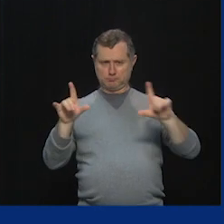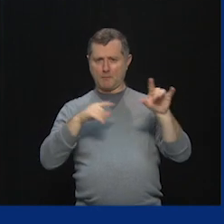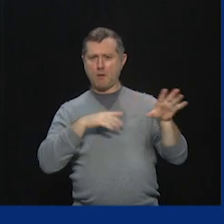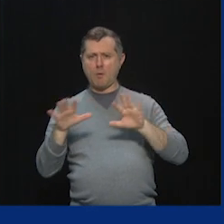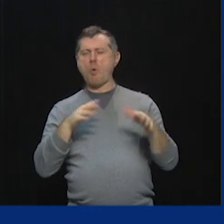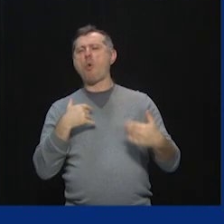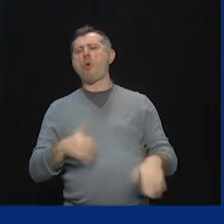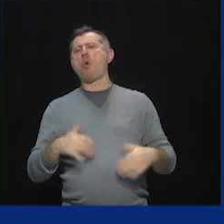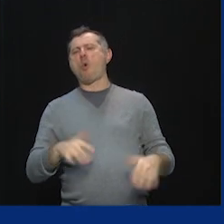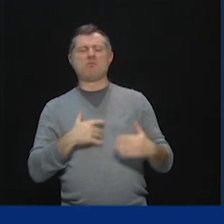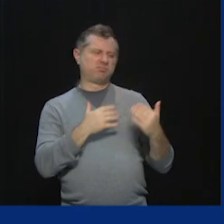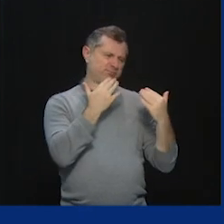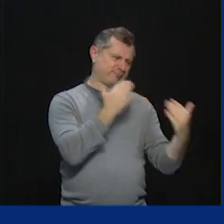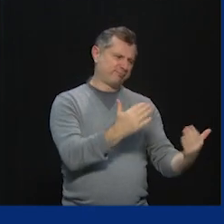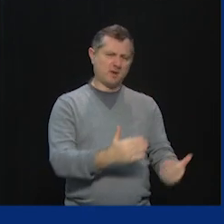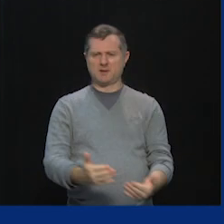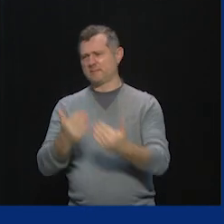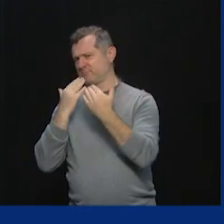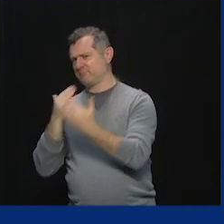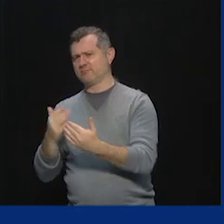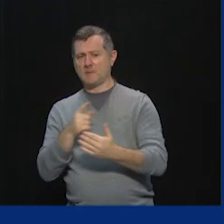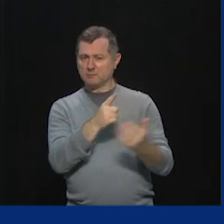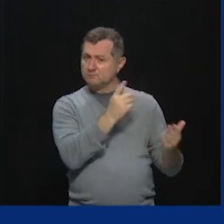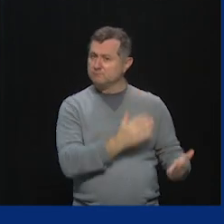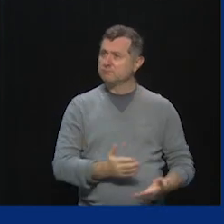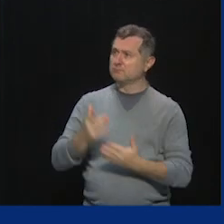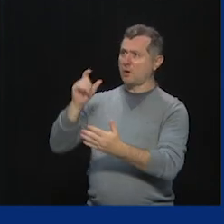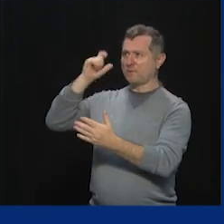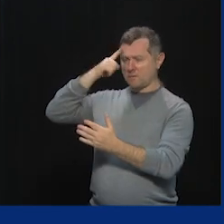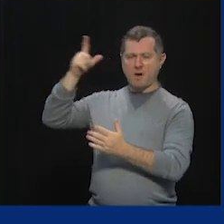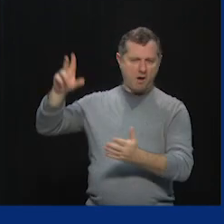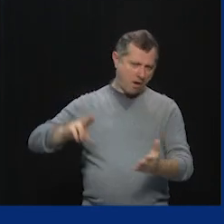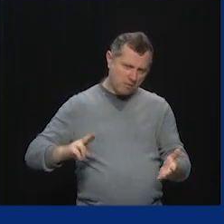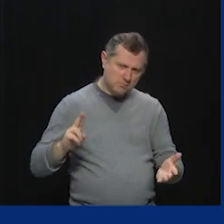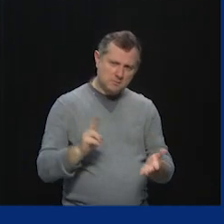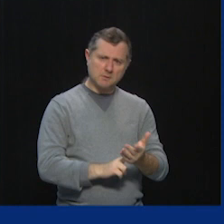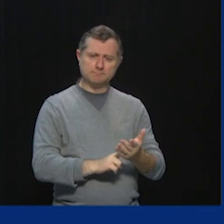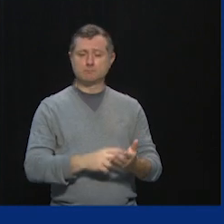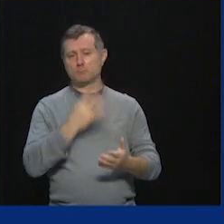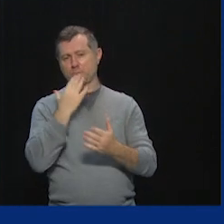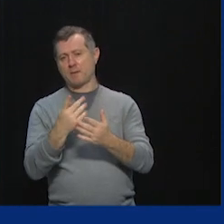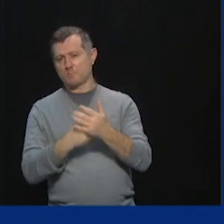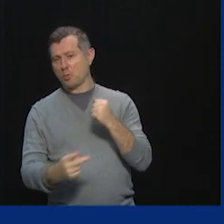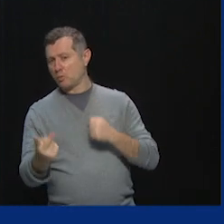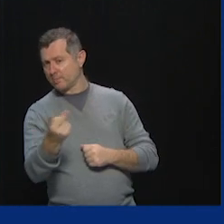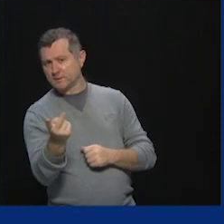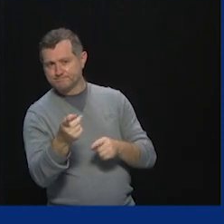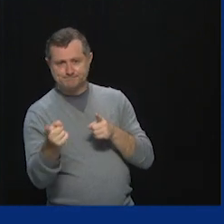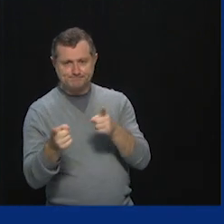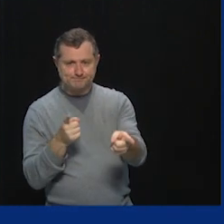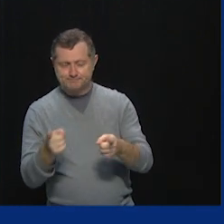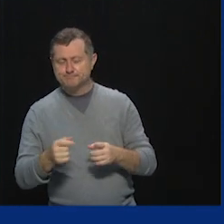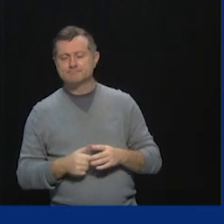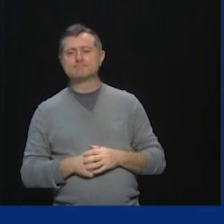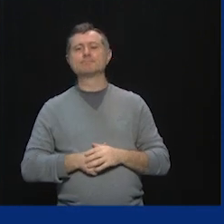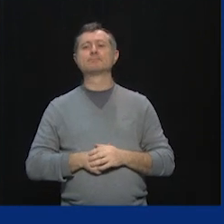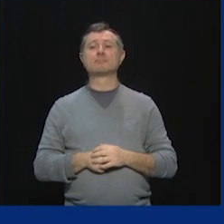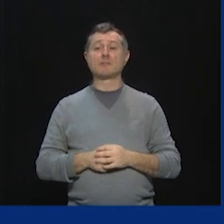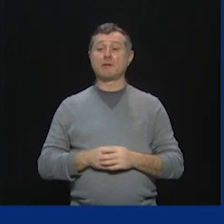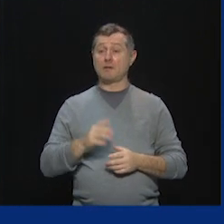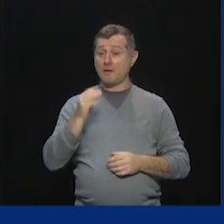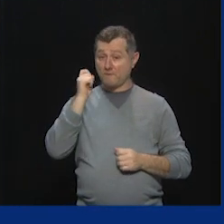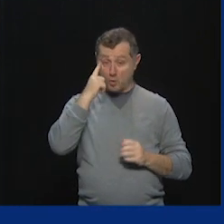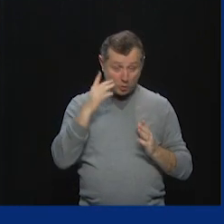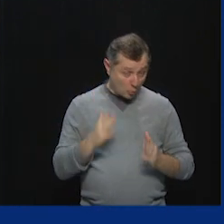it to the governor's first signature. So thank you both. Governor, I just want to say that on behalf of